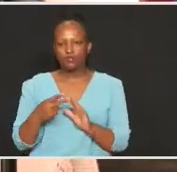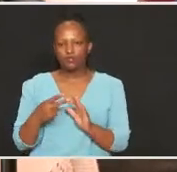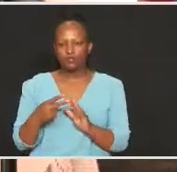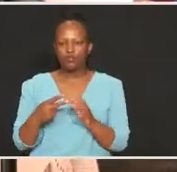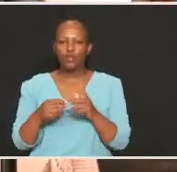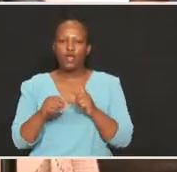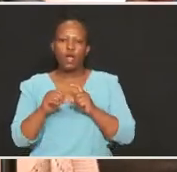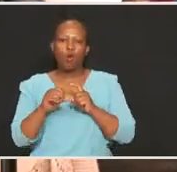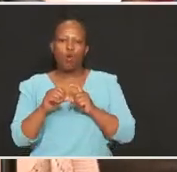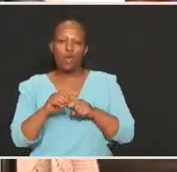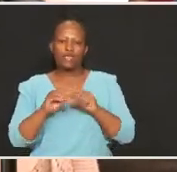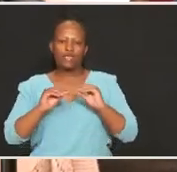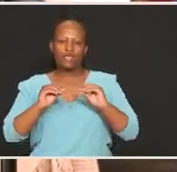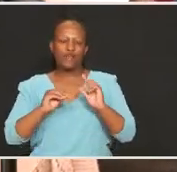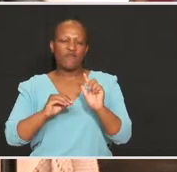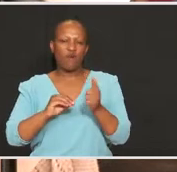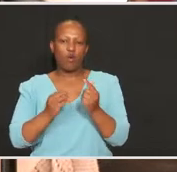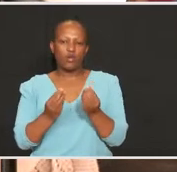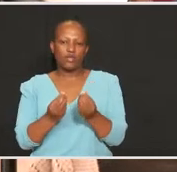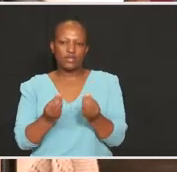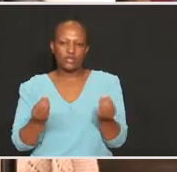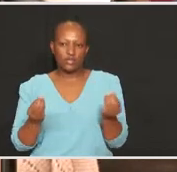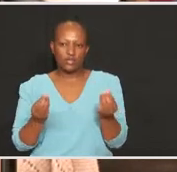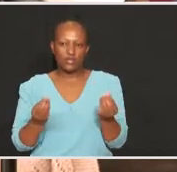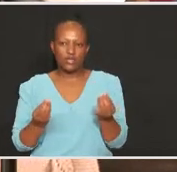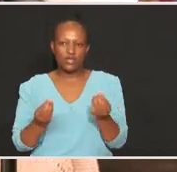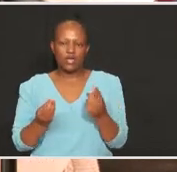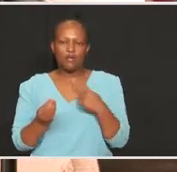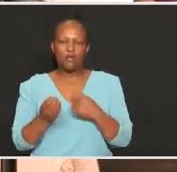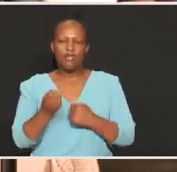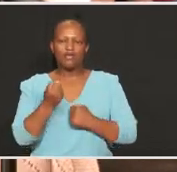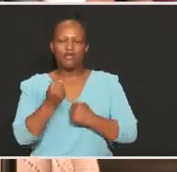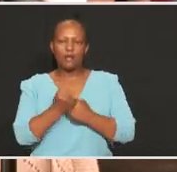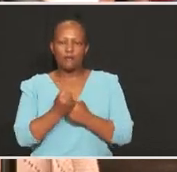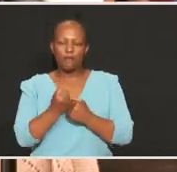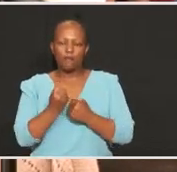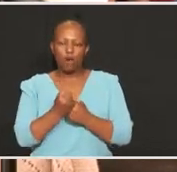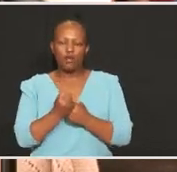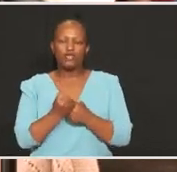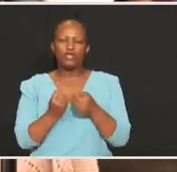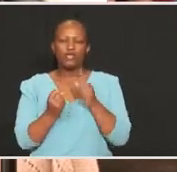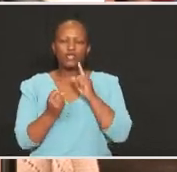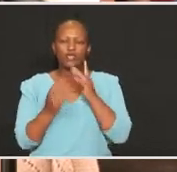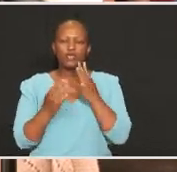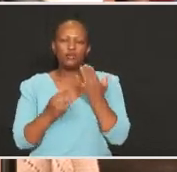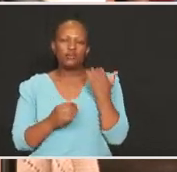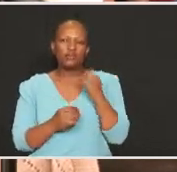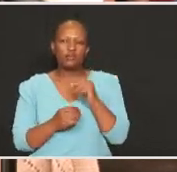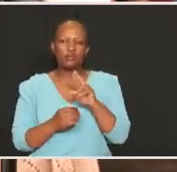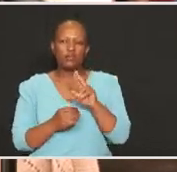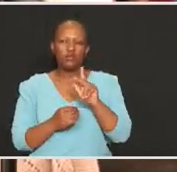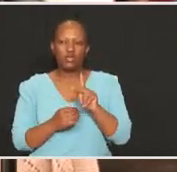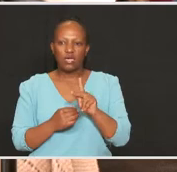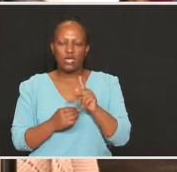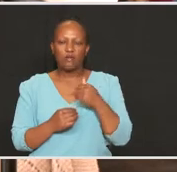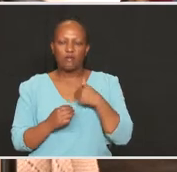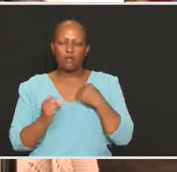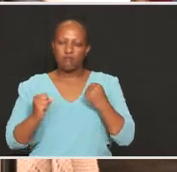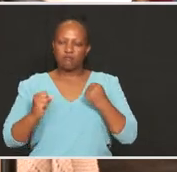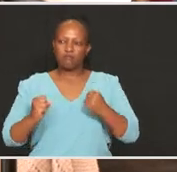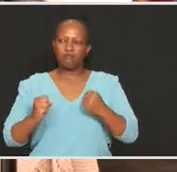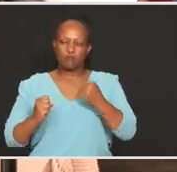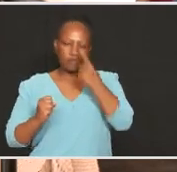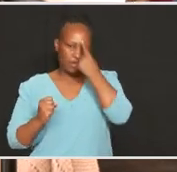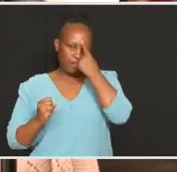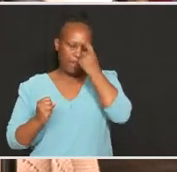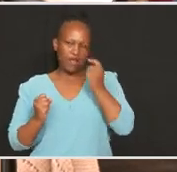behalf of quality education for all children I was a support teacher for Albanian Refugee children in the UK and is a firm believer in